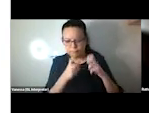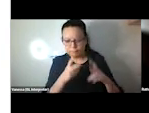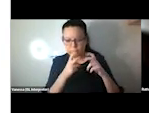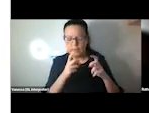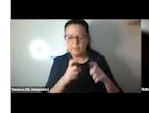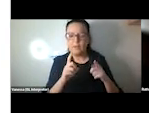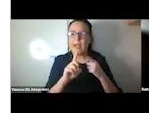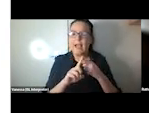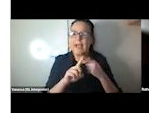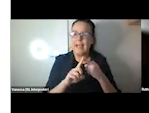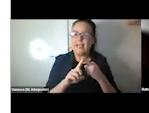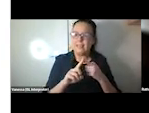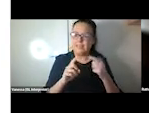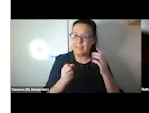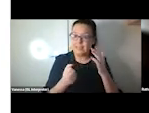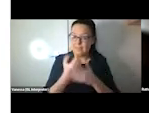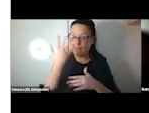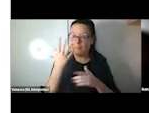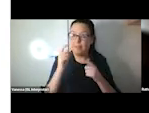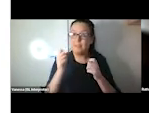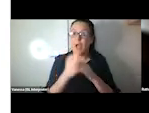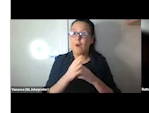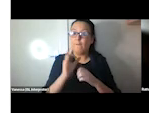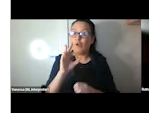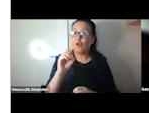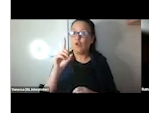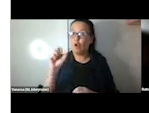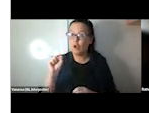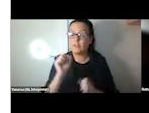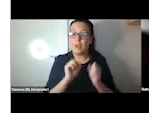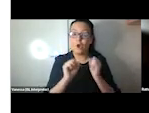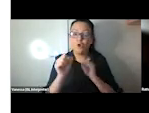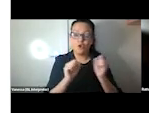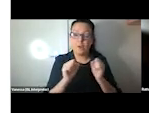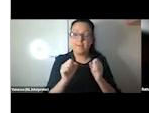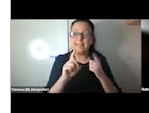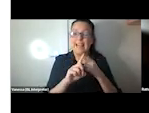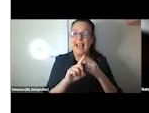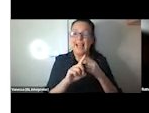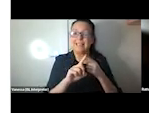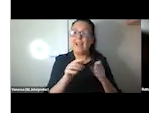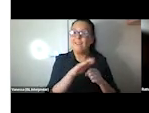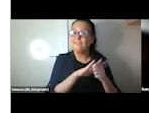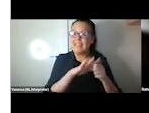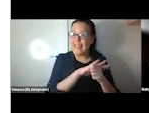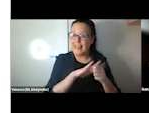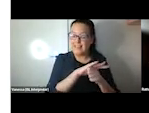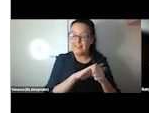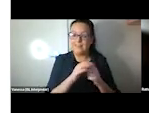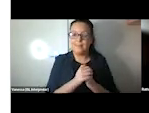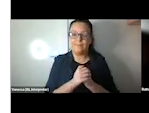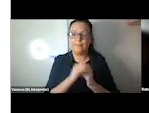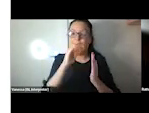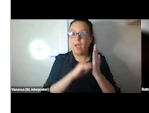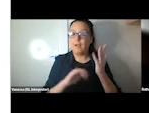designed goods, services, equipment, and facilities. And then lastly, 2 other articles, Article 9 on